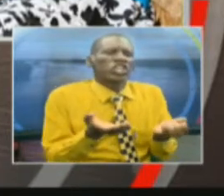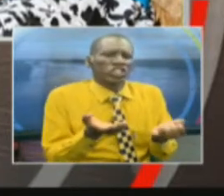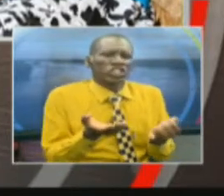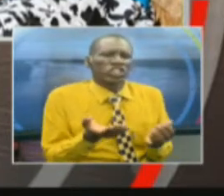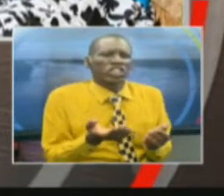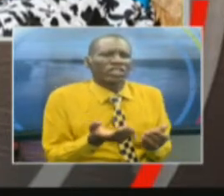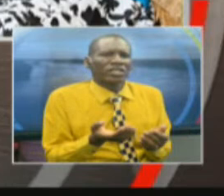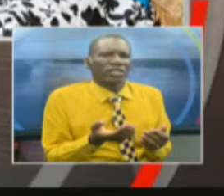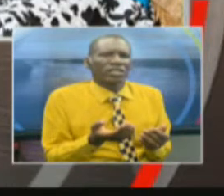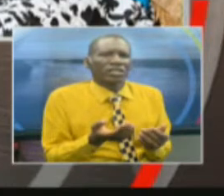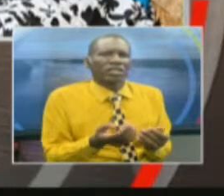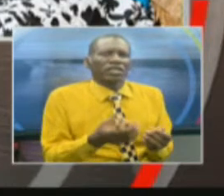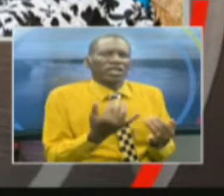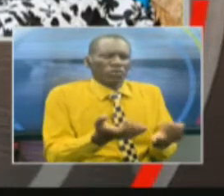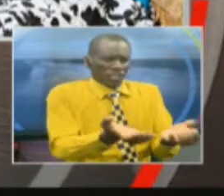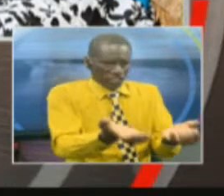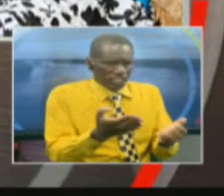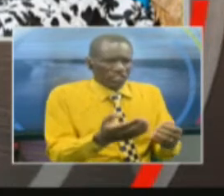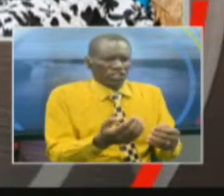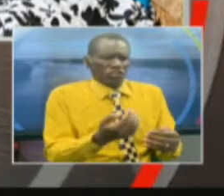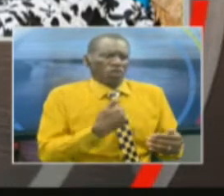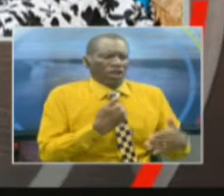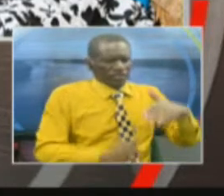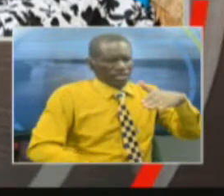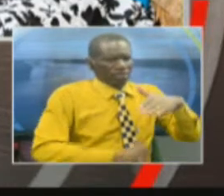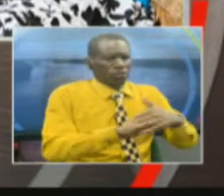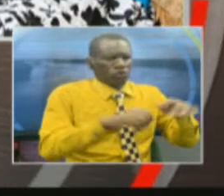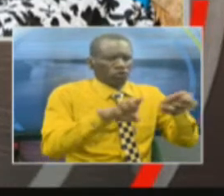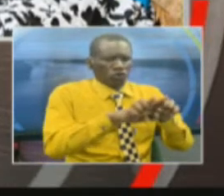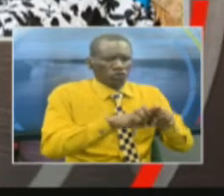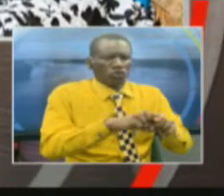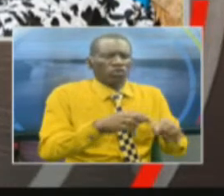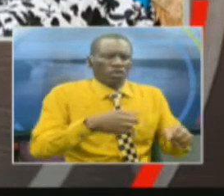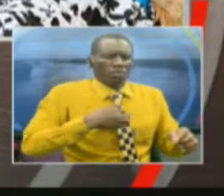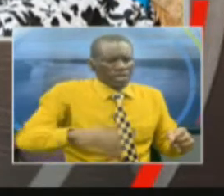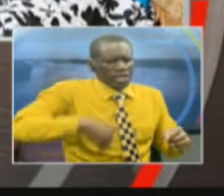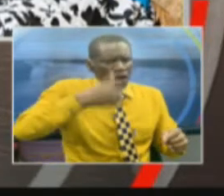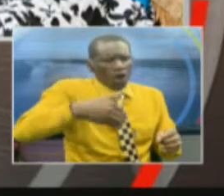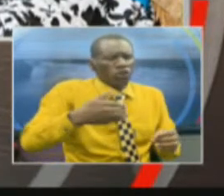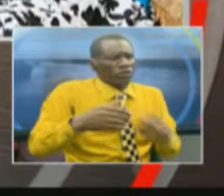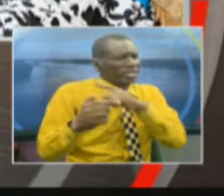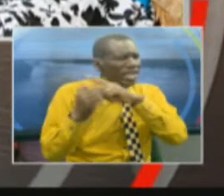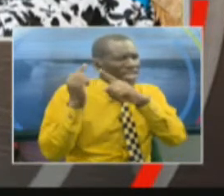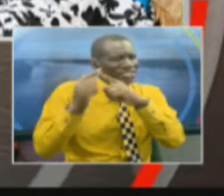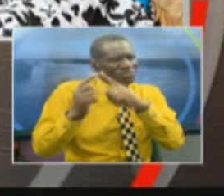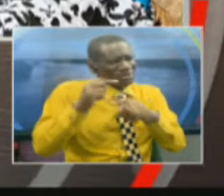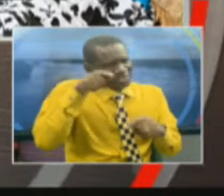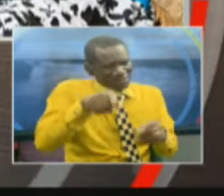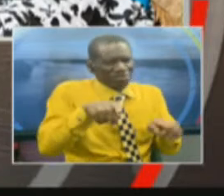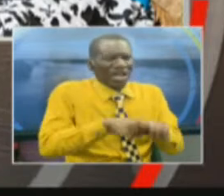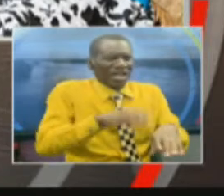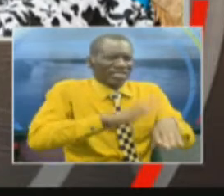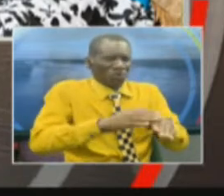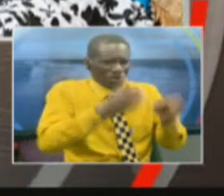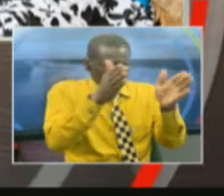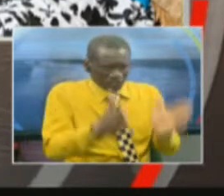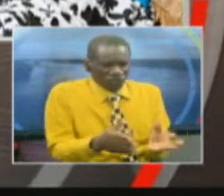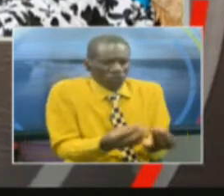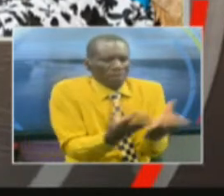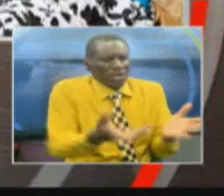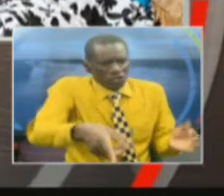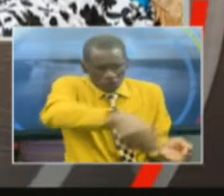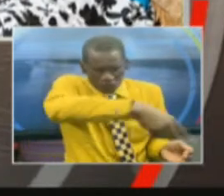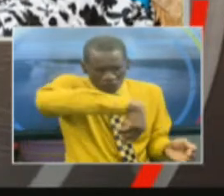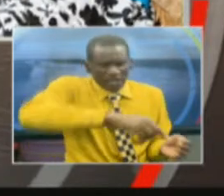get the support also, because I would always experience him as a generous person to so many of us.